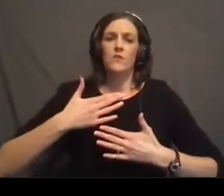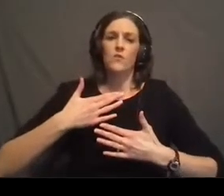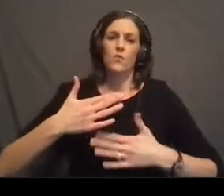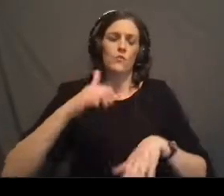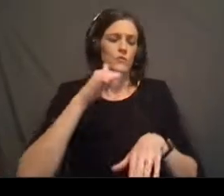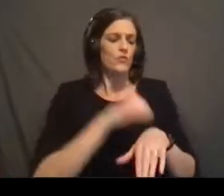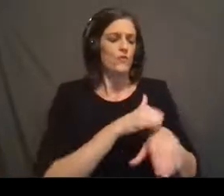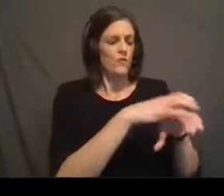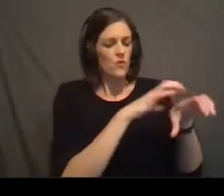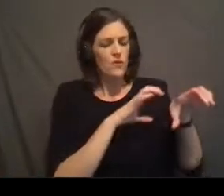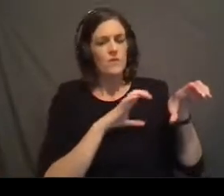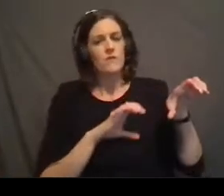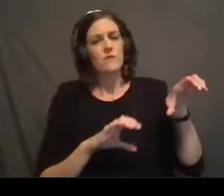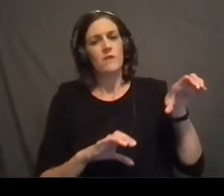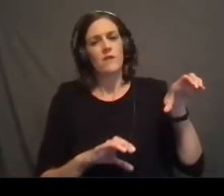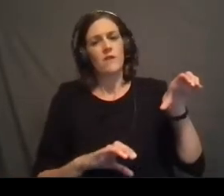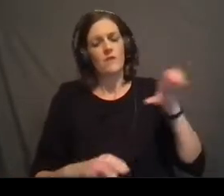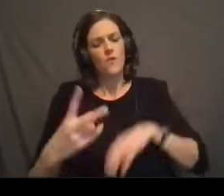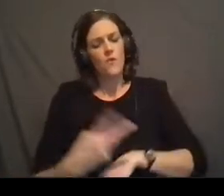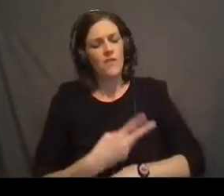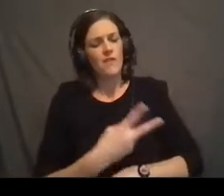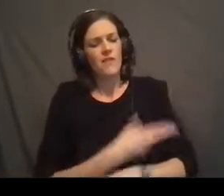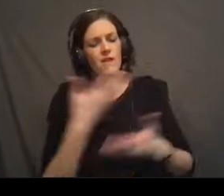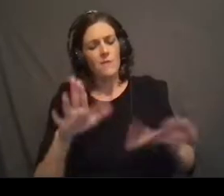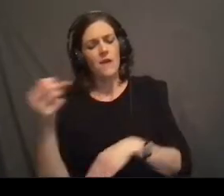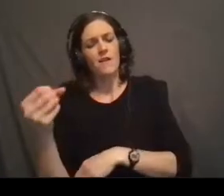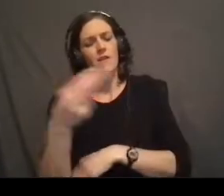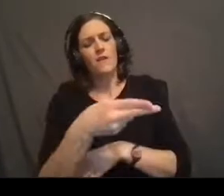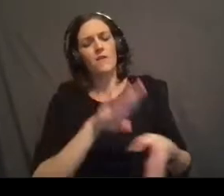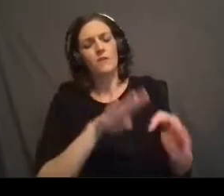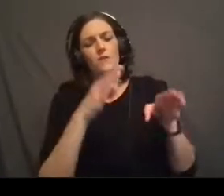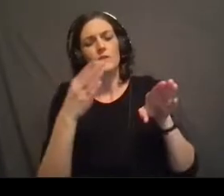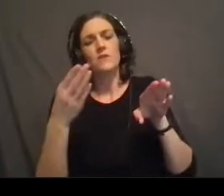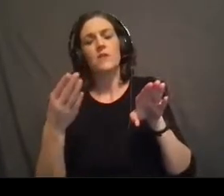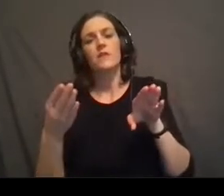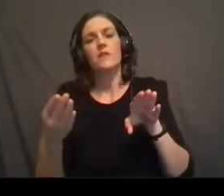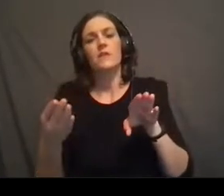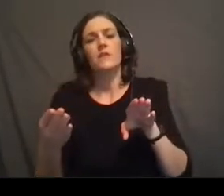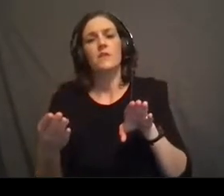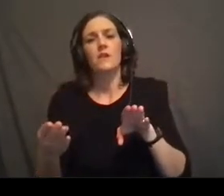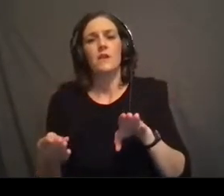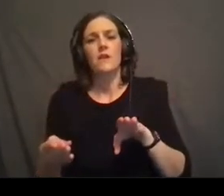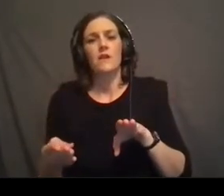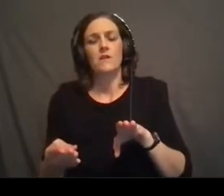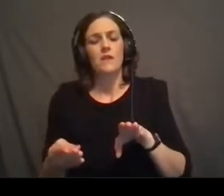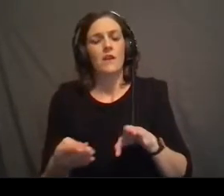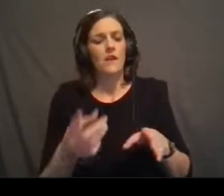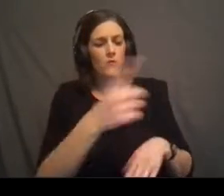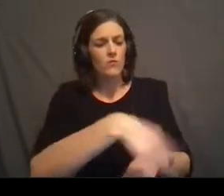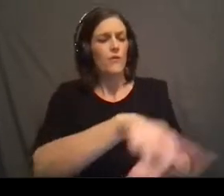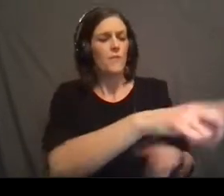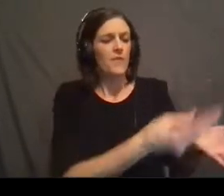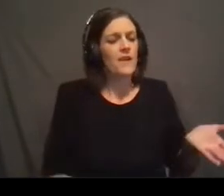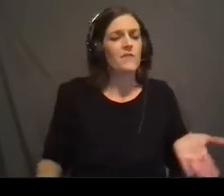the stone was moved for good, for the Lamb had conquered death, and the dead